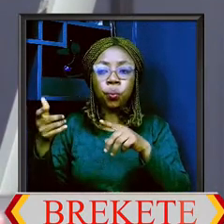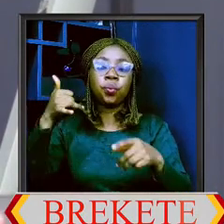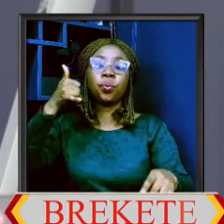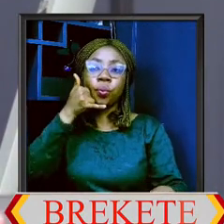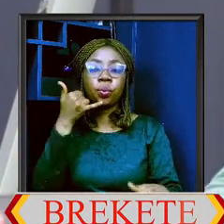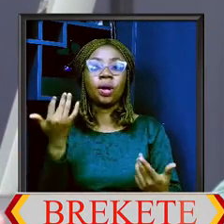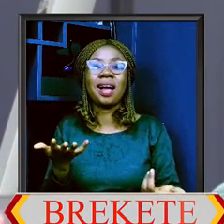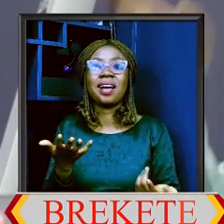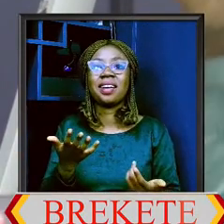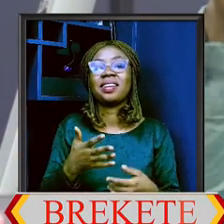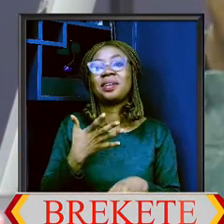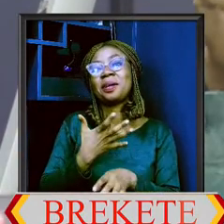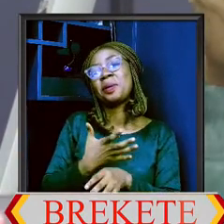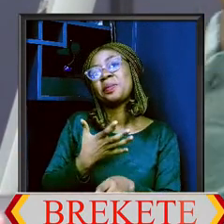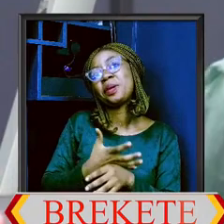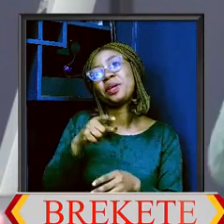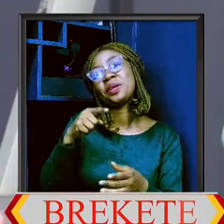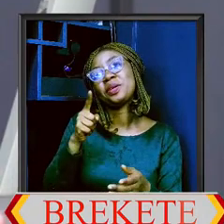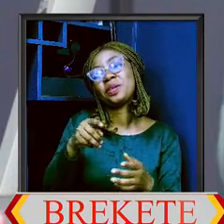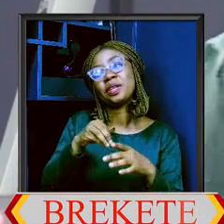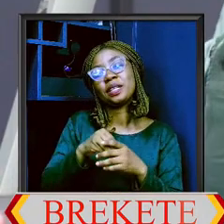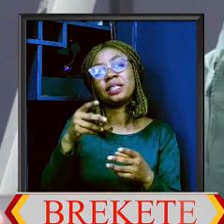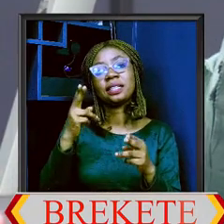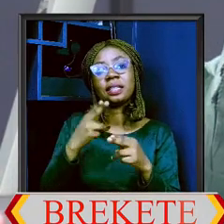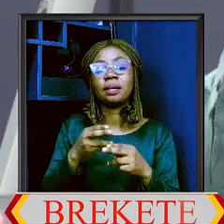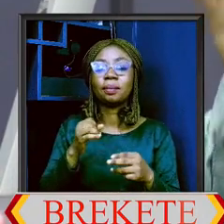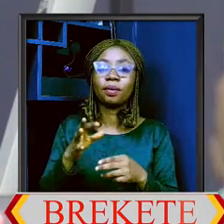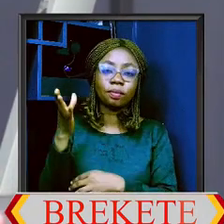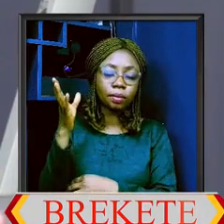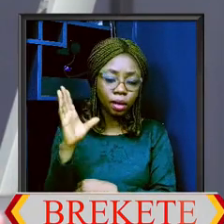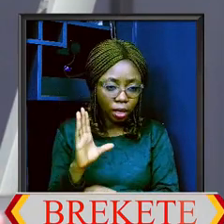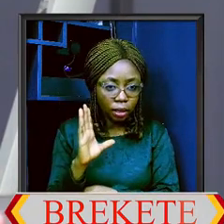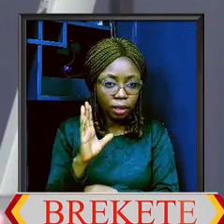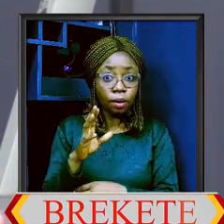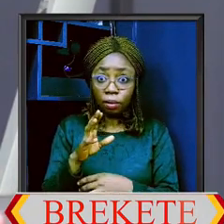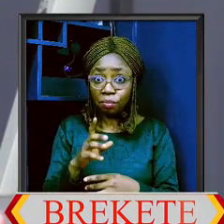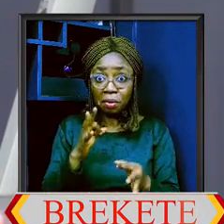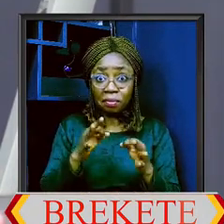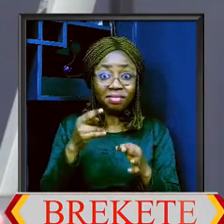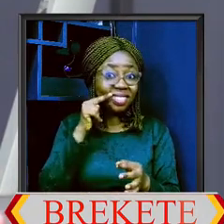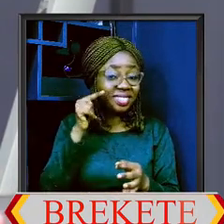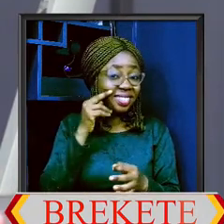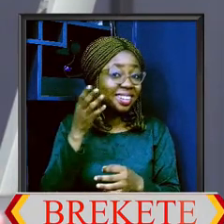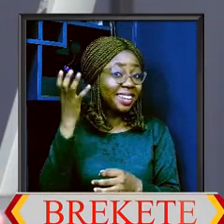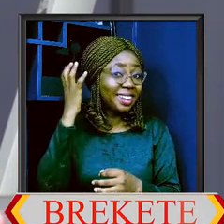now if for whip sentiment I beg you in the name of God and once Nigerians hear God